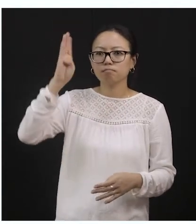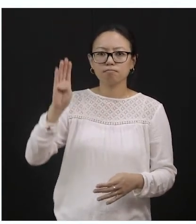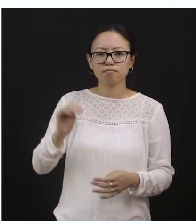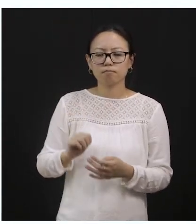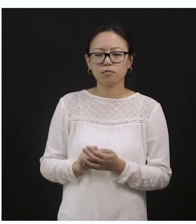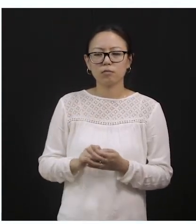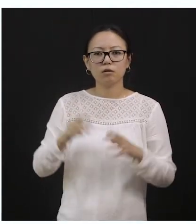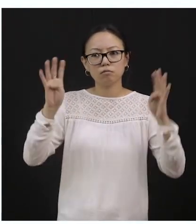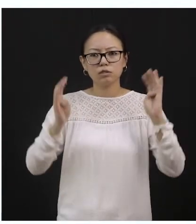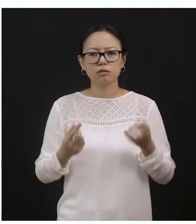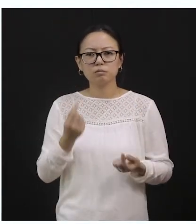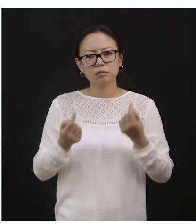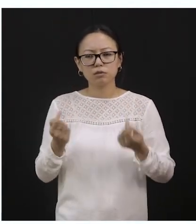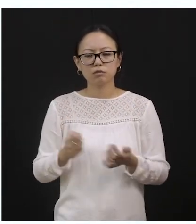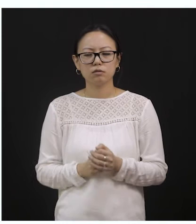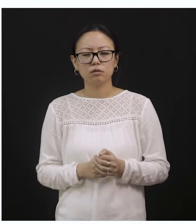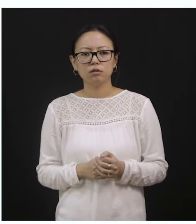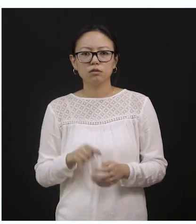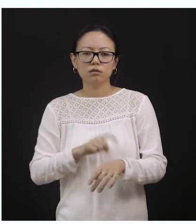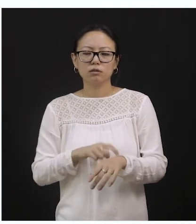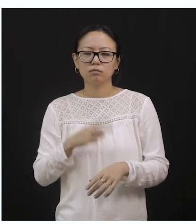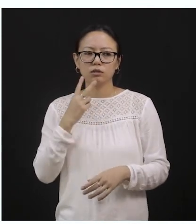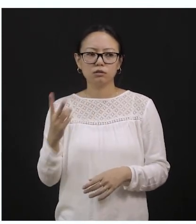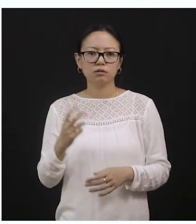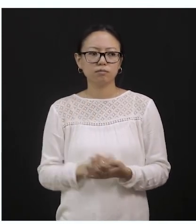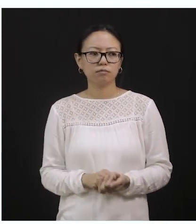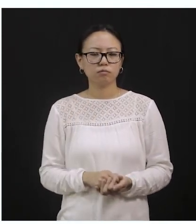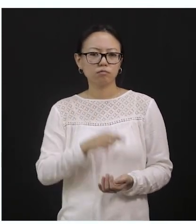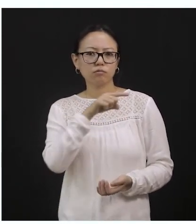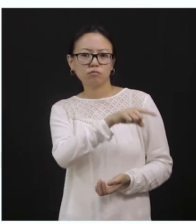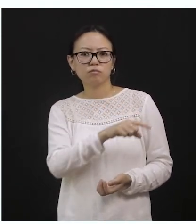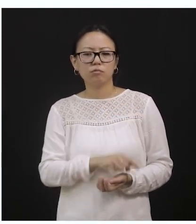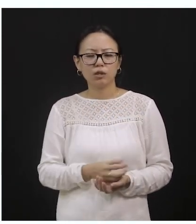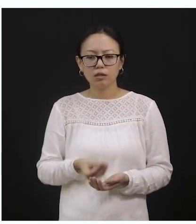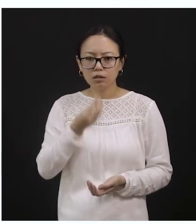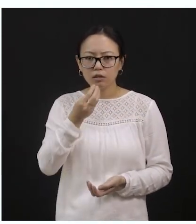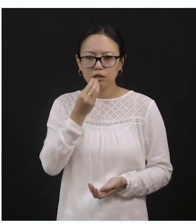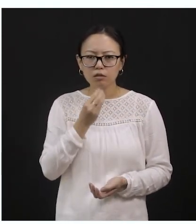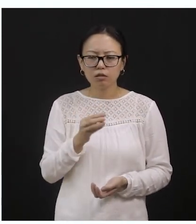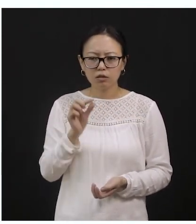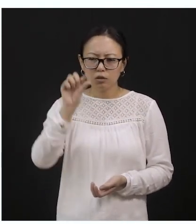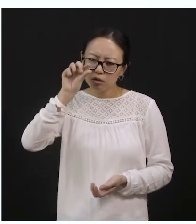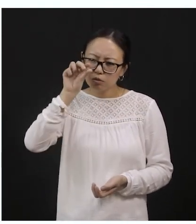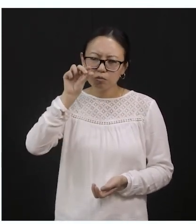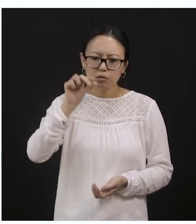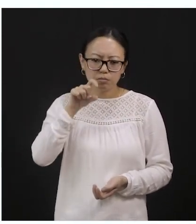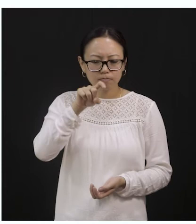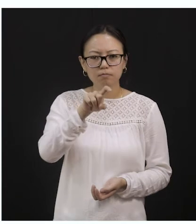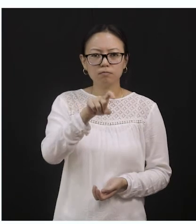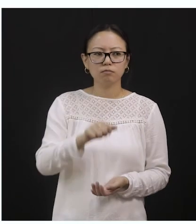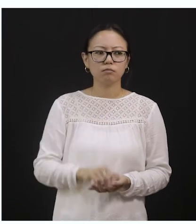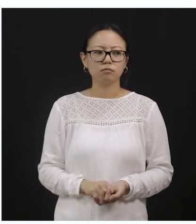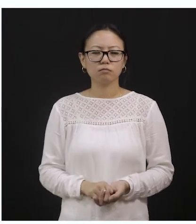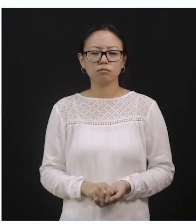Also, this ladybird, they used to eat Okay, they used to eat pests. Chutu chutu poka thage duna. So they